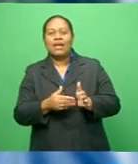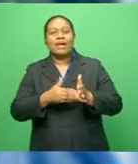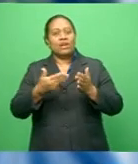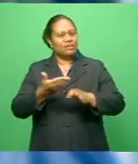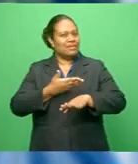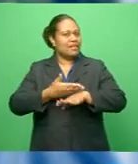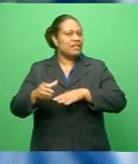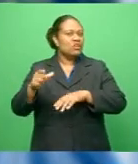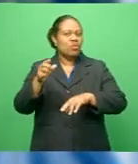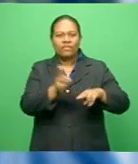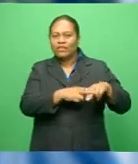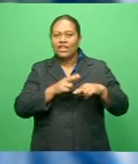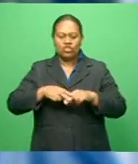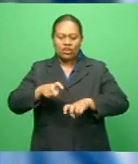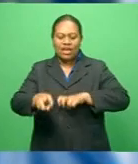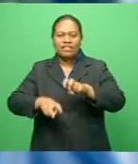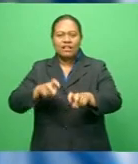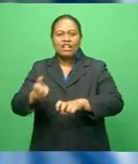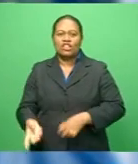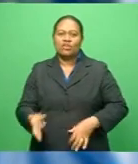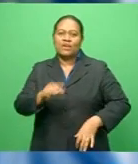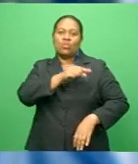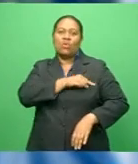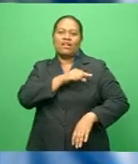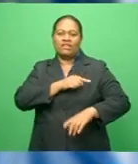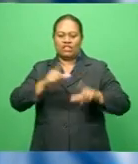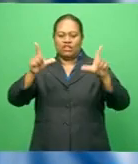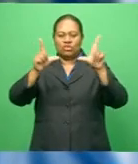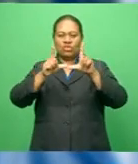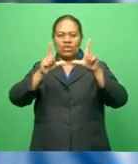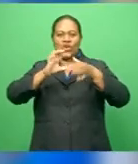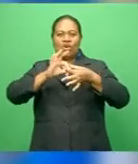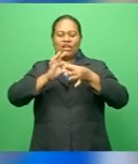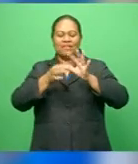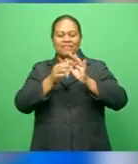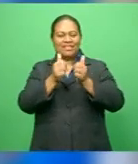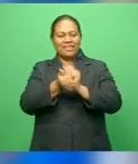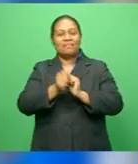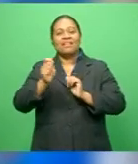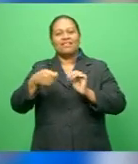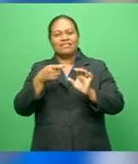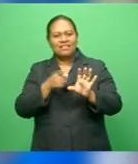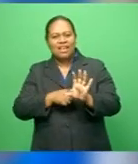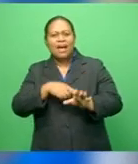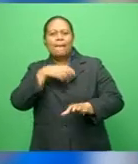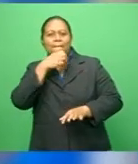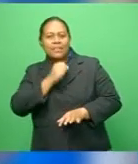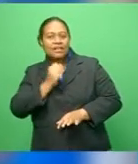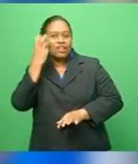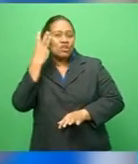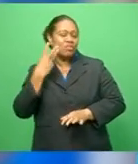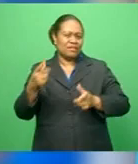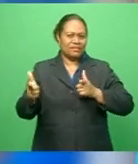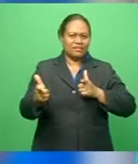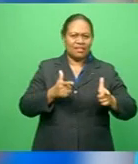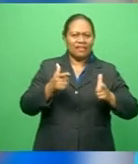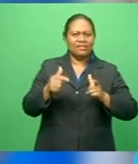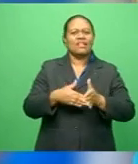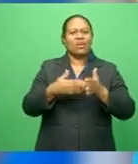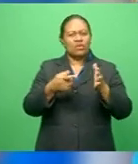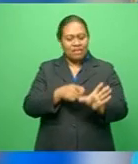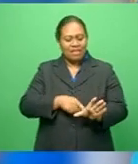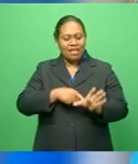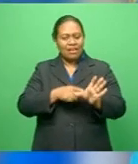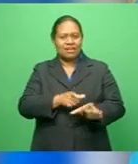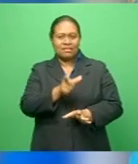Team Fiji athlete to qualify for the Tokyo Olympic Games next year. Like the men's and women's seven sides, the youngster has qualified